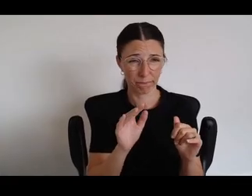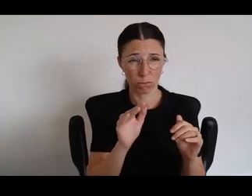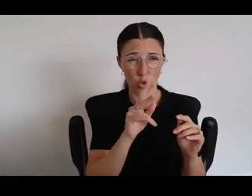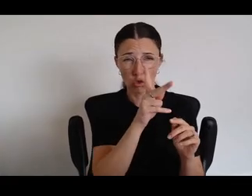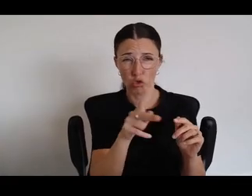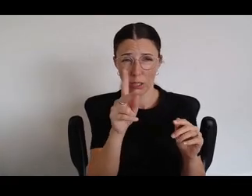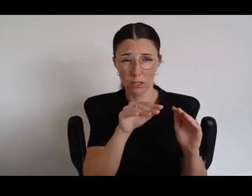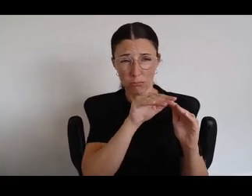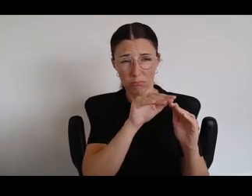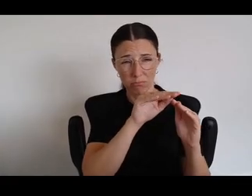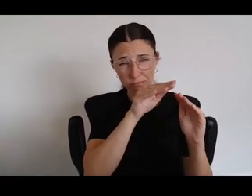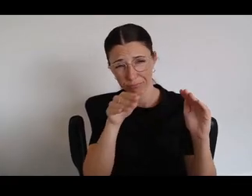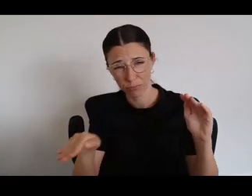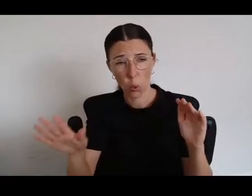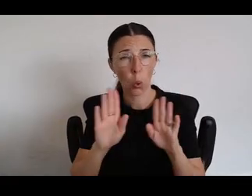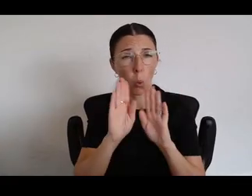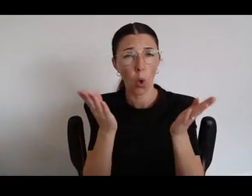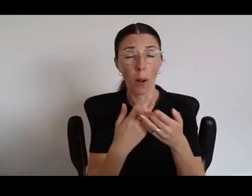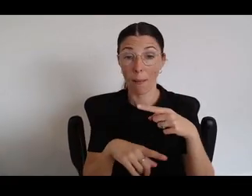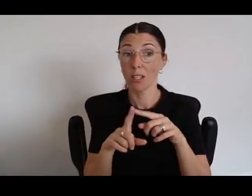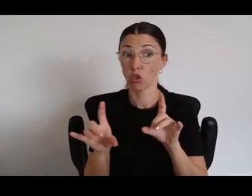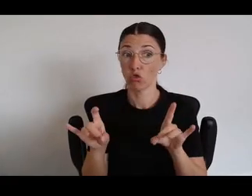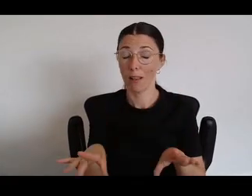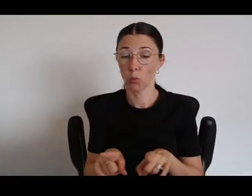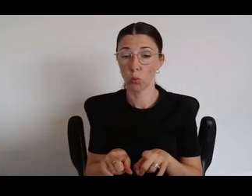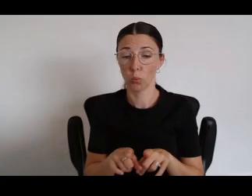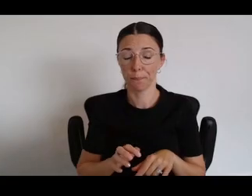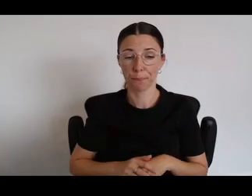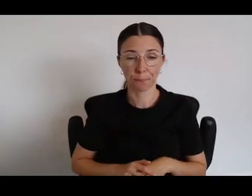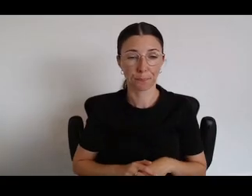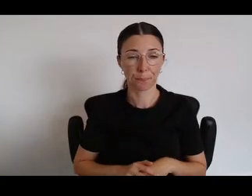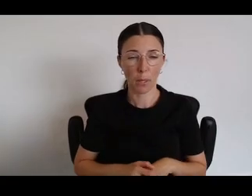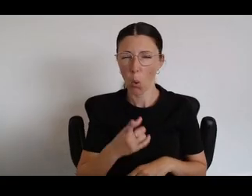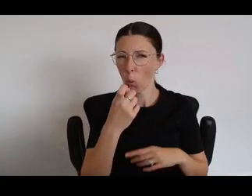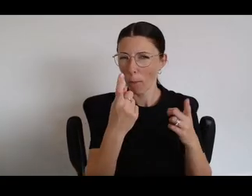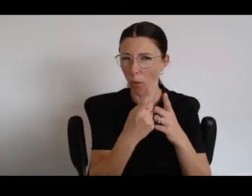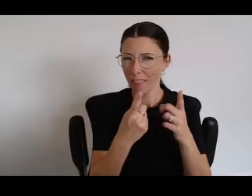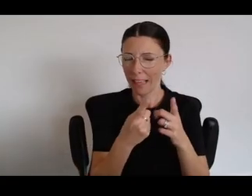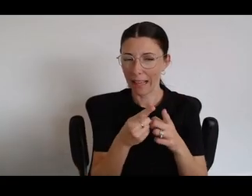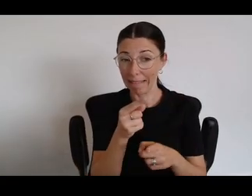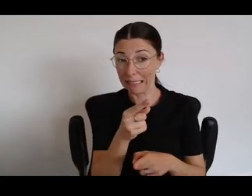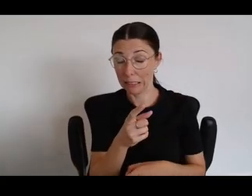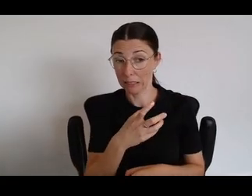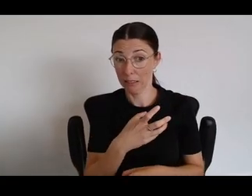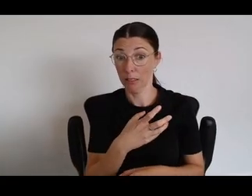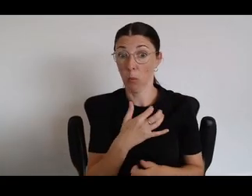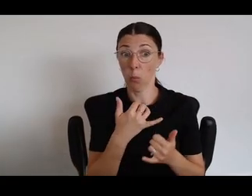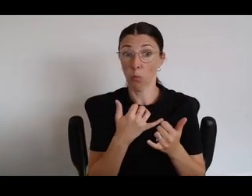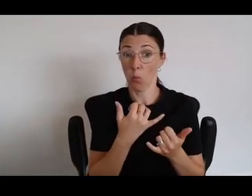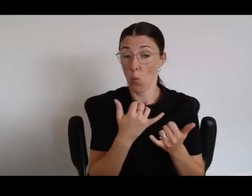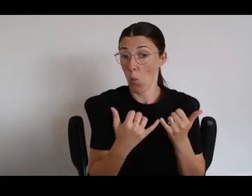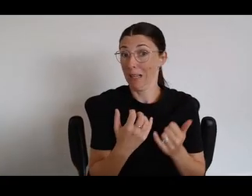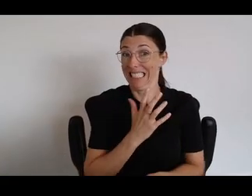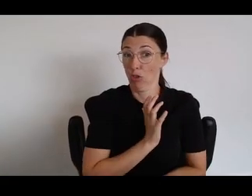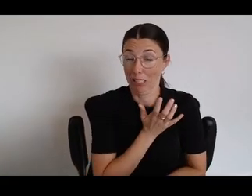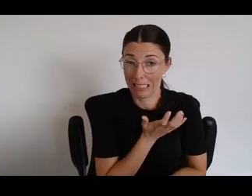here in Australia as well. I can tell you one more thing here that makes this even more interesting and more compelling in these conversations.